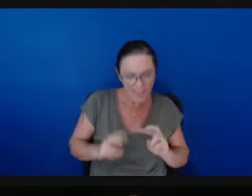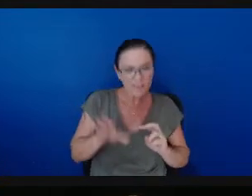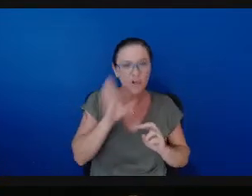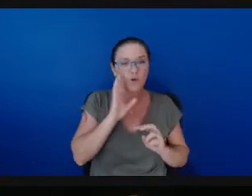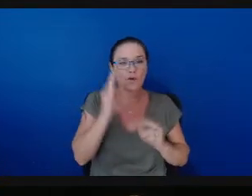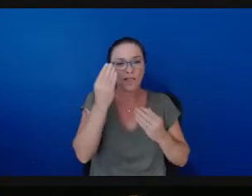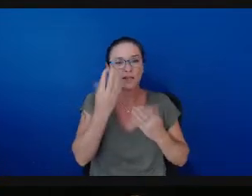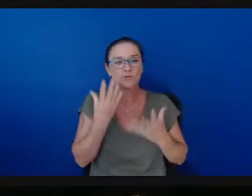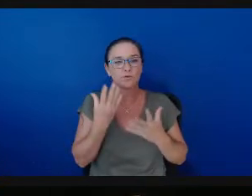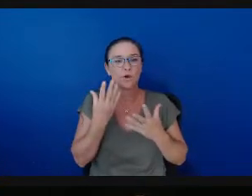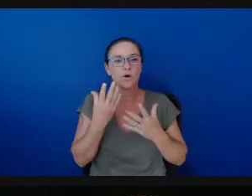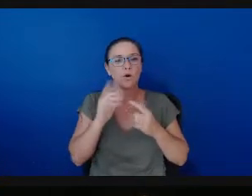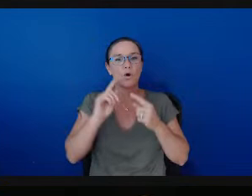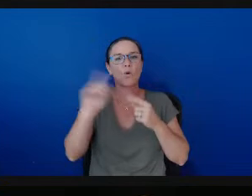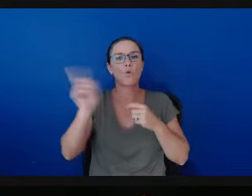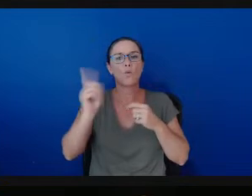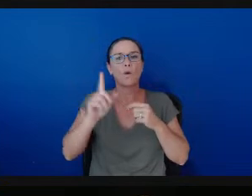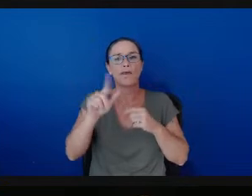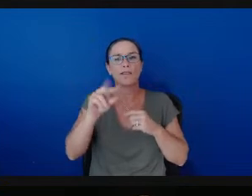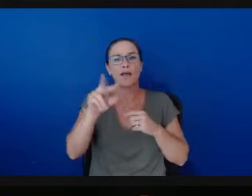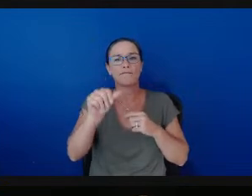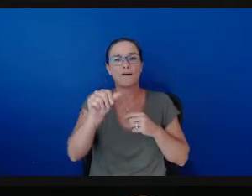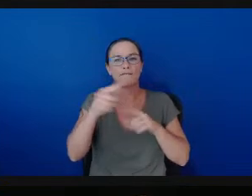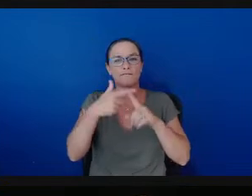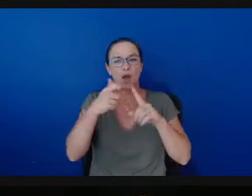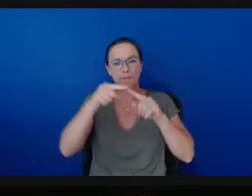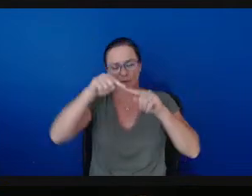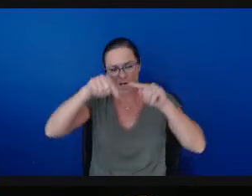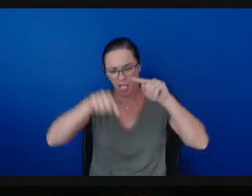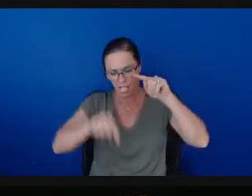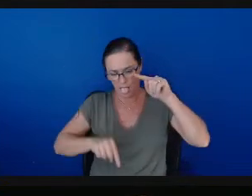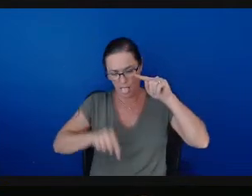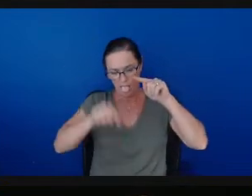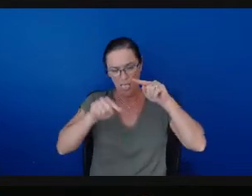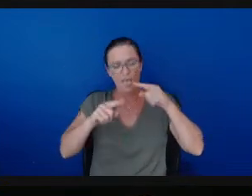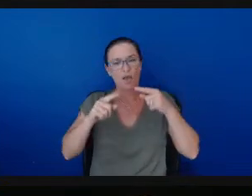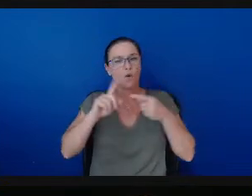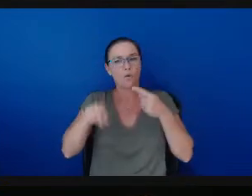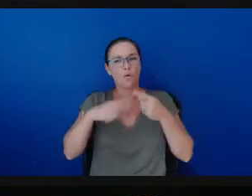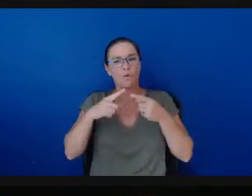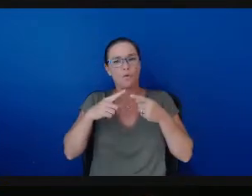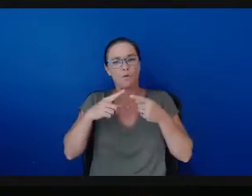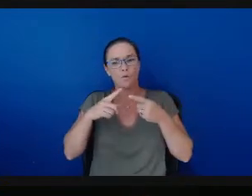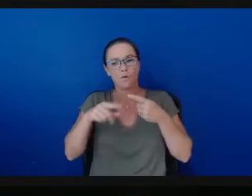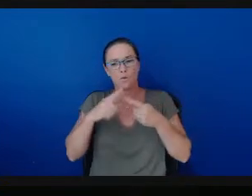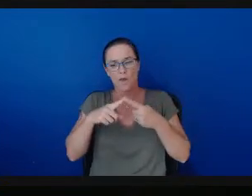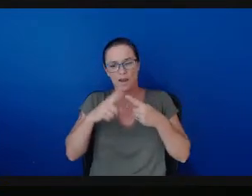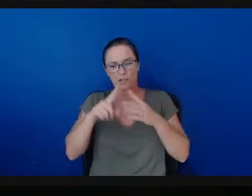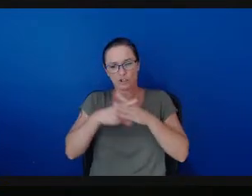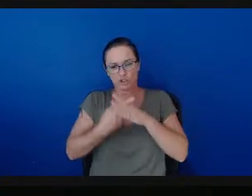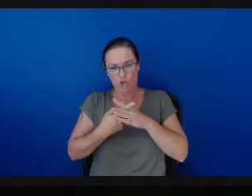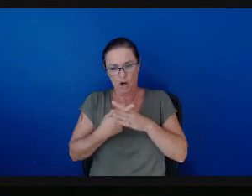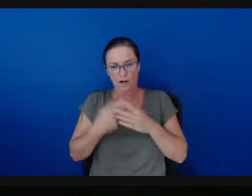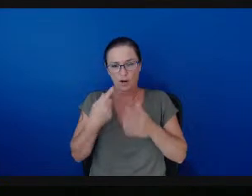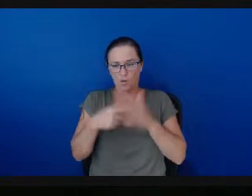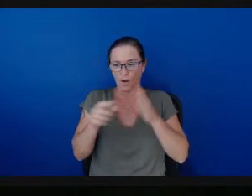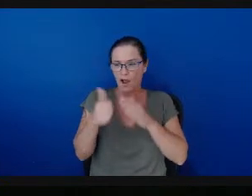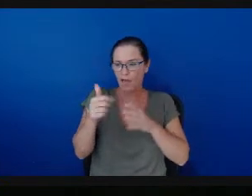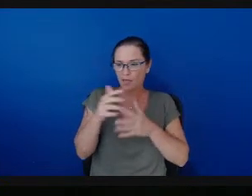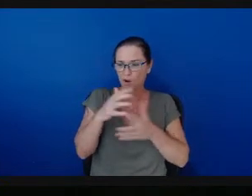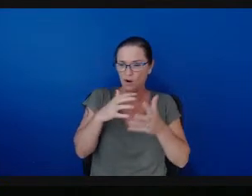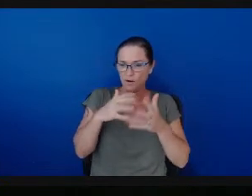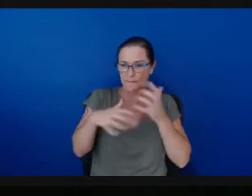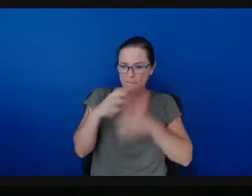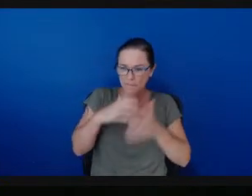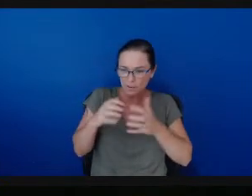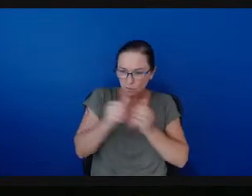more about how deep the lava is coming from, how long it's been sitting underground, what other lavas it may have mixed with that may have come to the surface before,